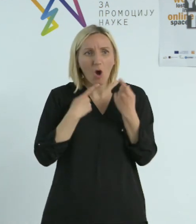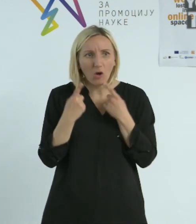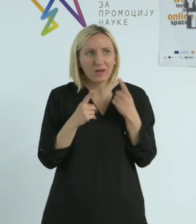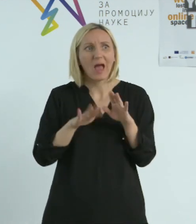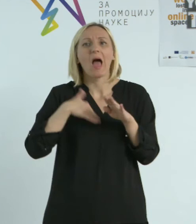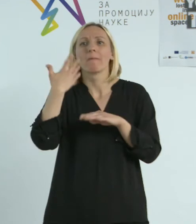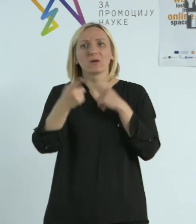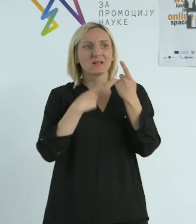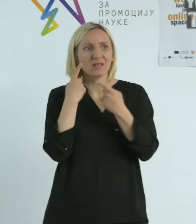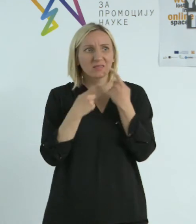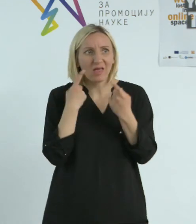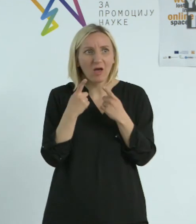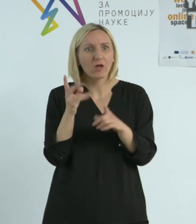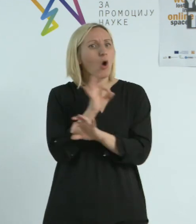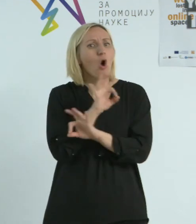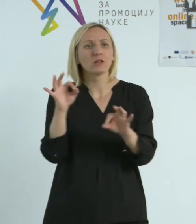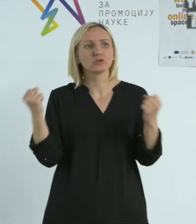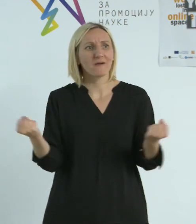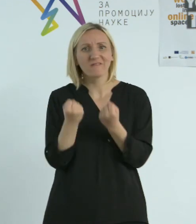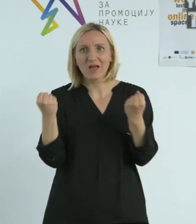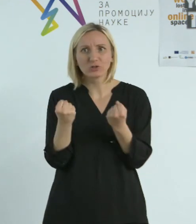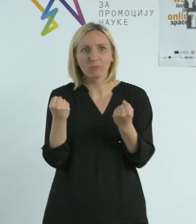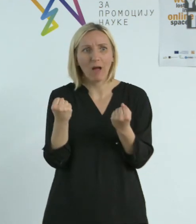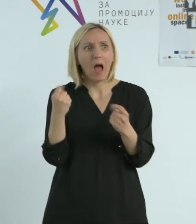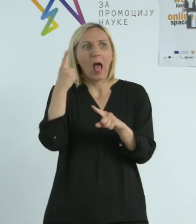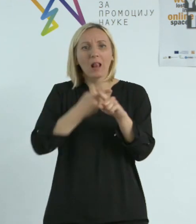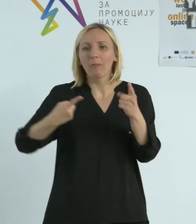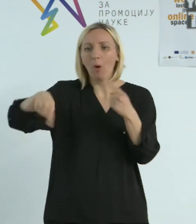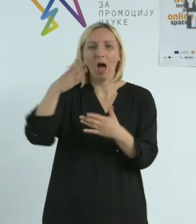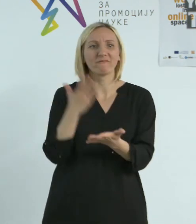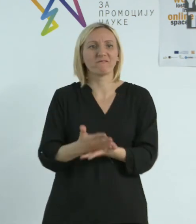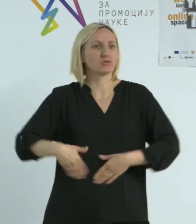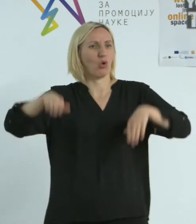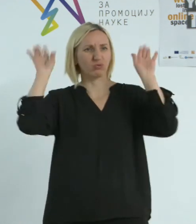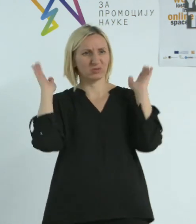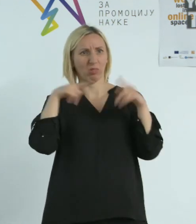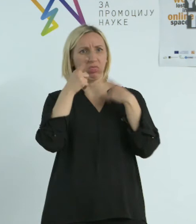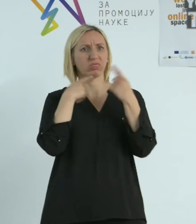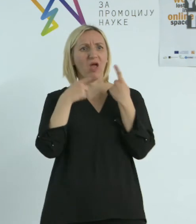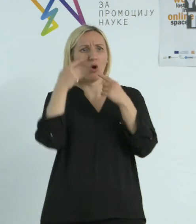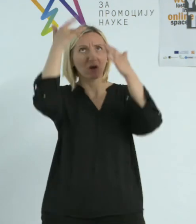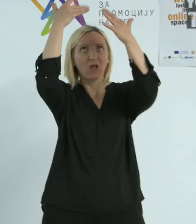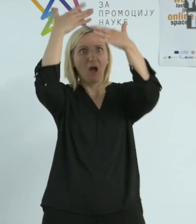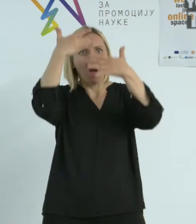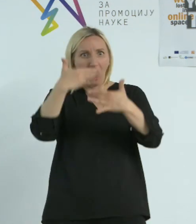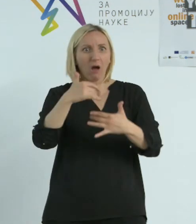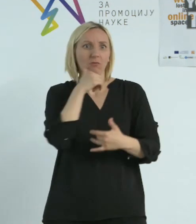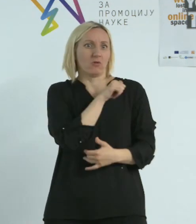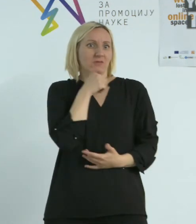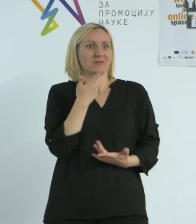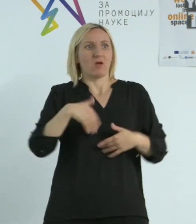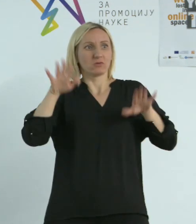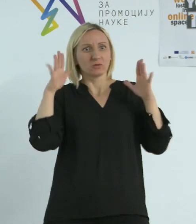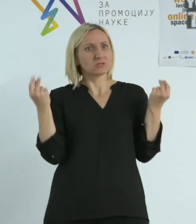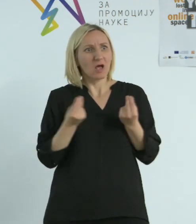the theory, some brilliant exercises, but half of them had dropped out before they got past the theory, yeah? But why start